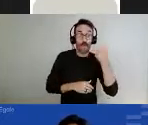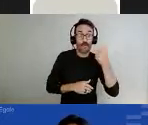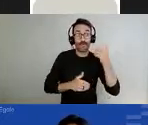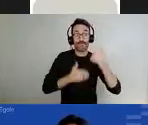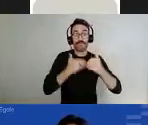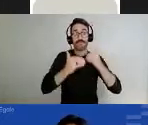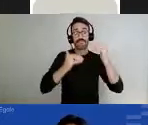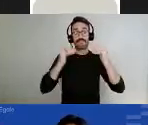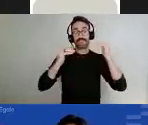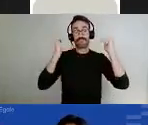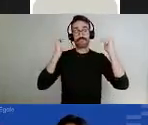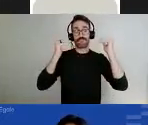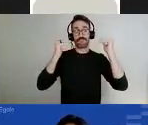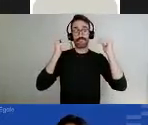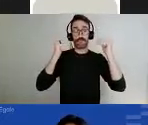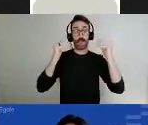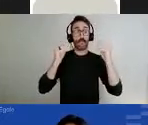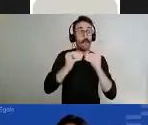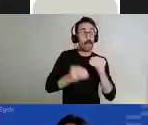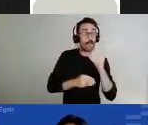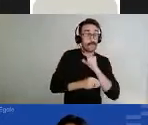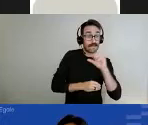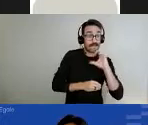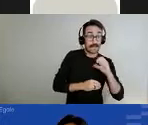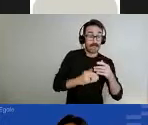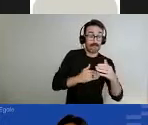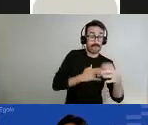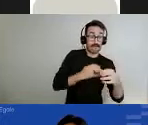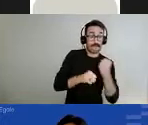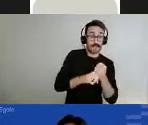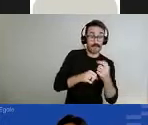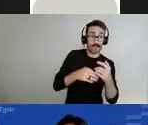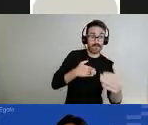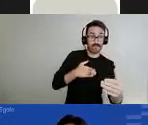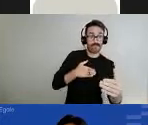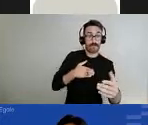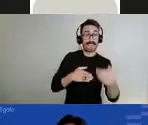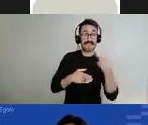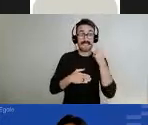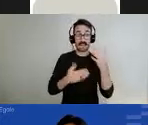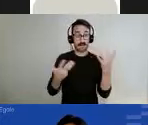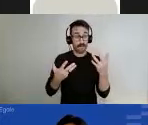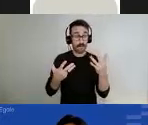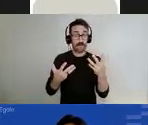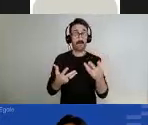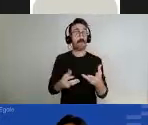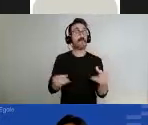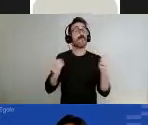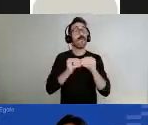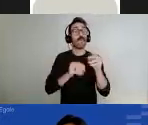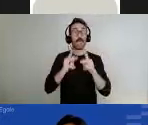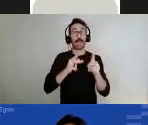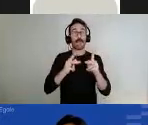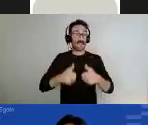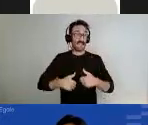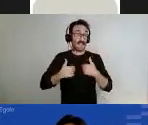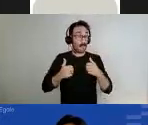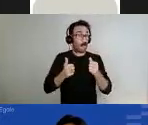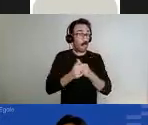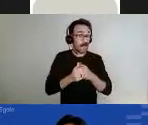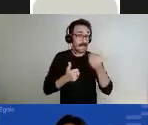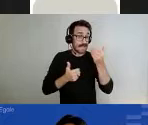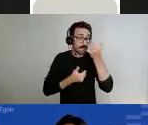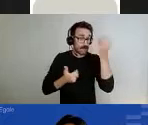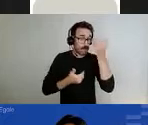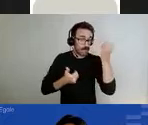distribution within Canada over the coming years, we'll also see an increase in the number of people living with dementia. In